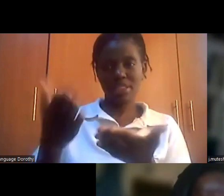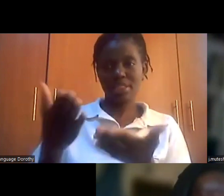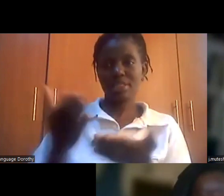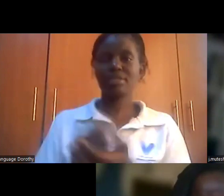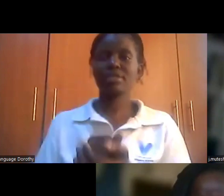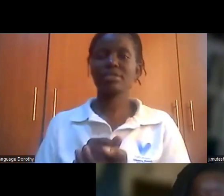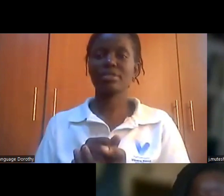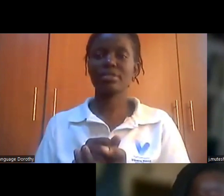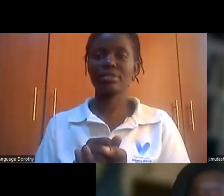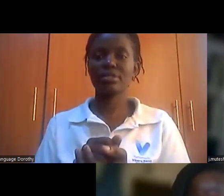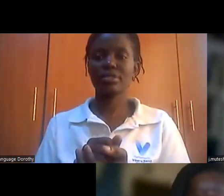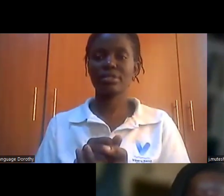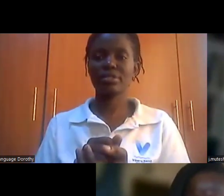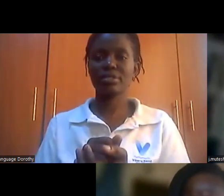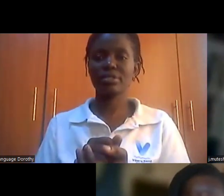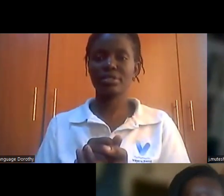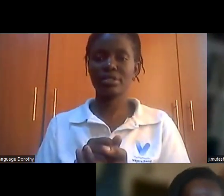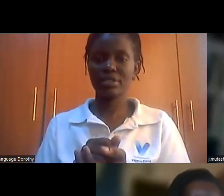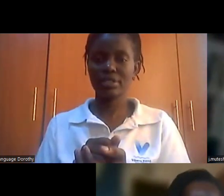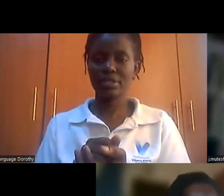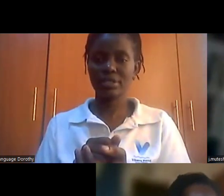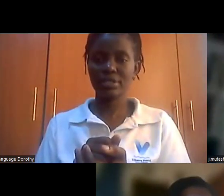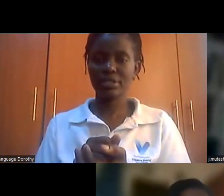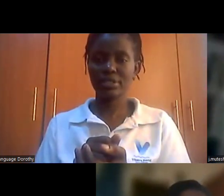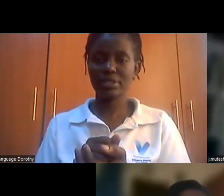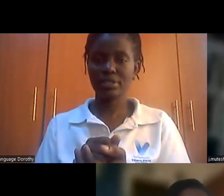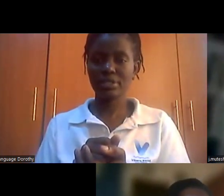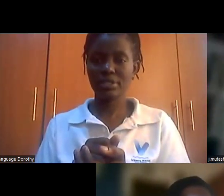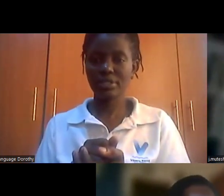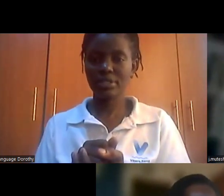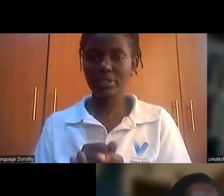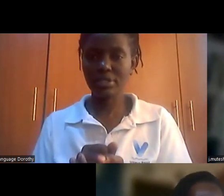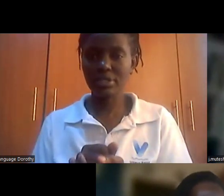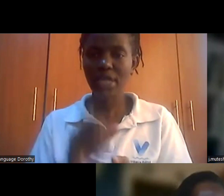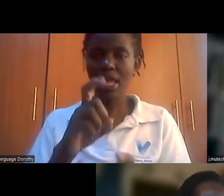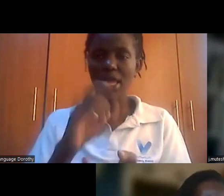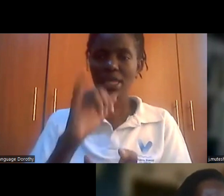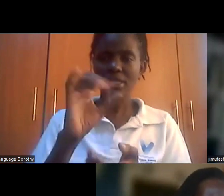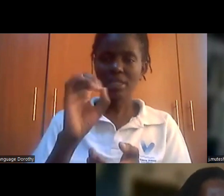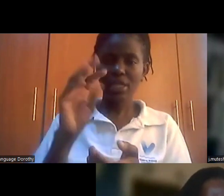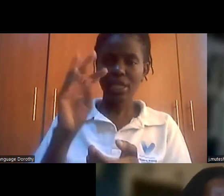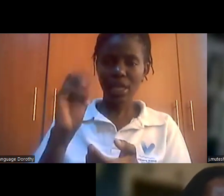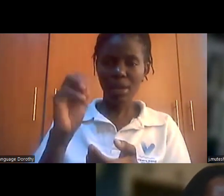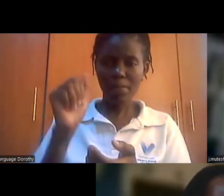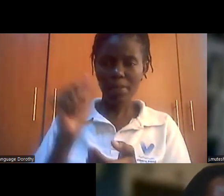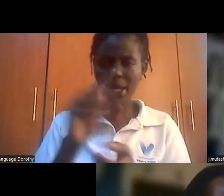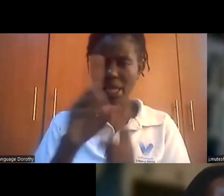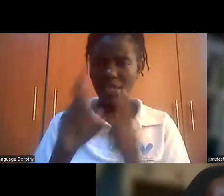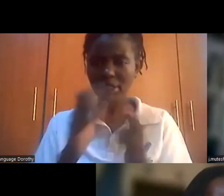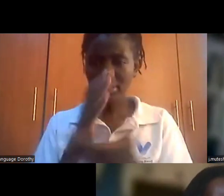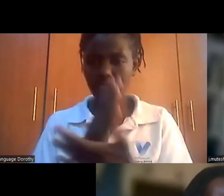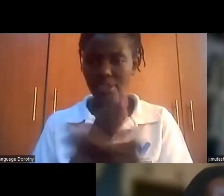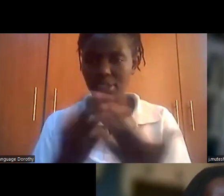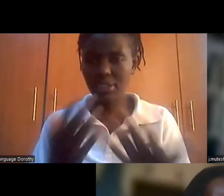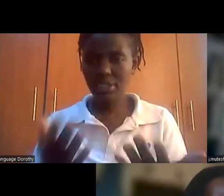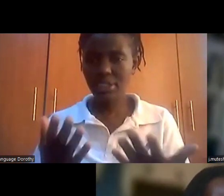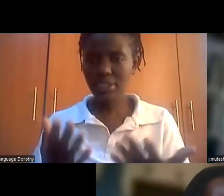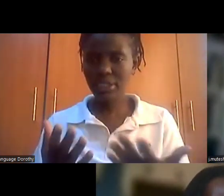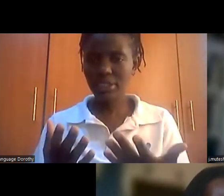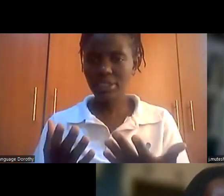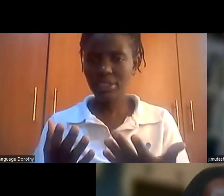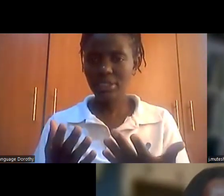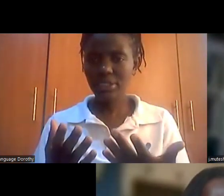Izioma is asking, did I hear reducing the age of cutting from your presentation? I think she's referring to